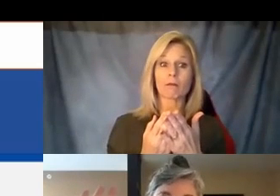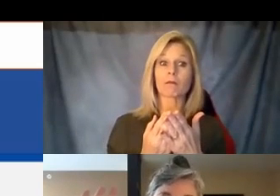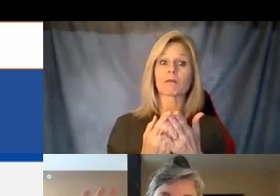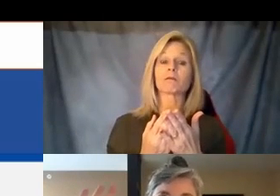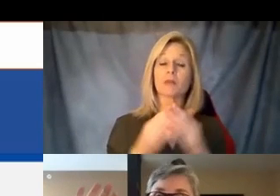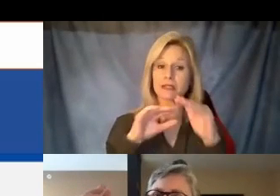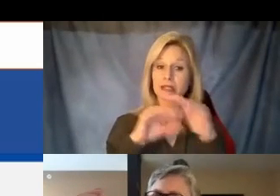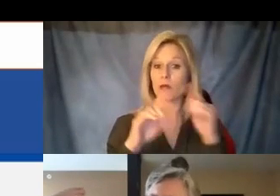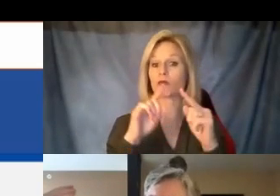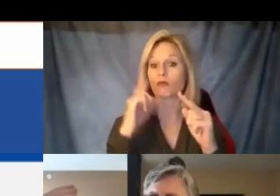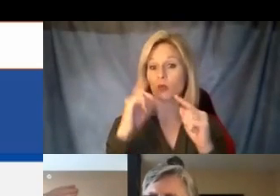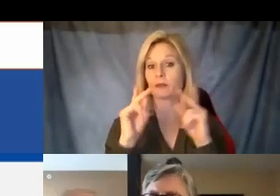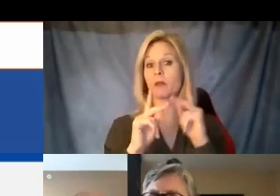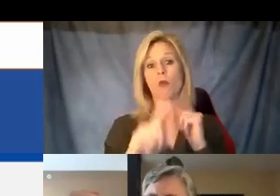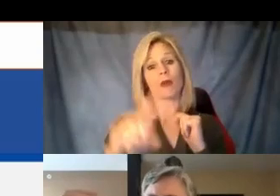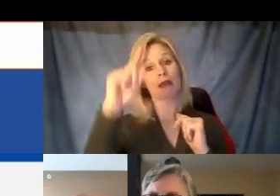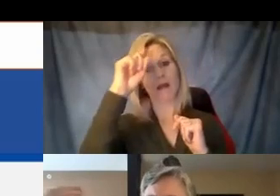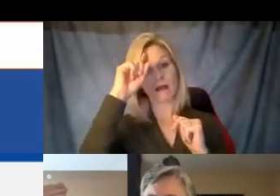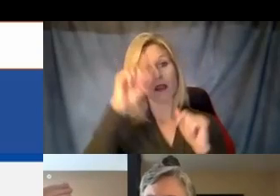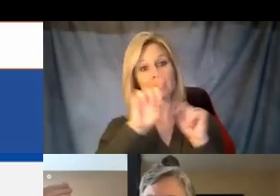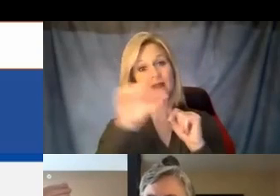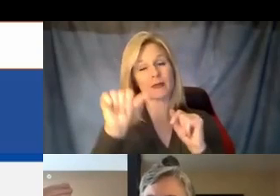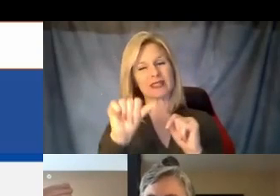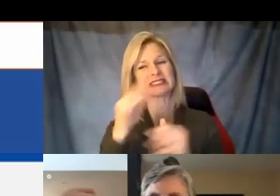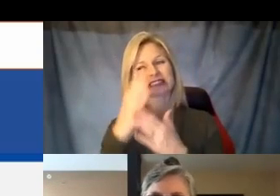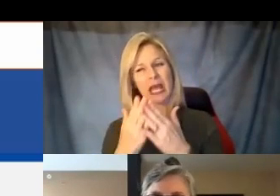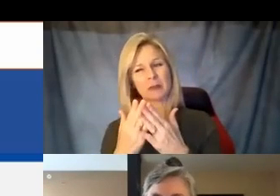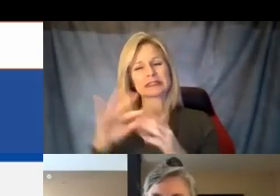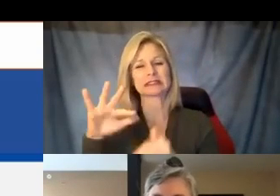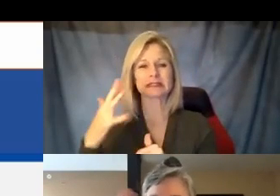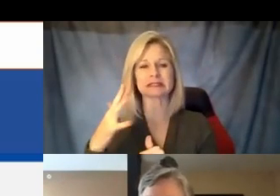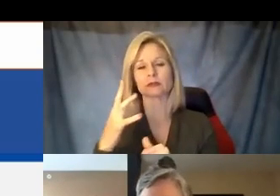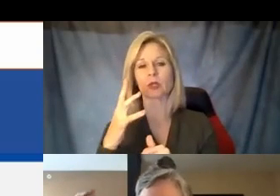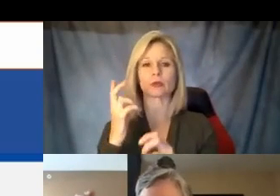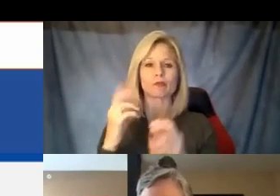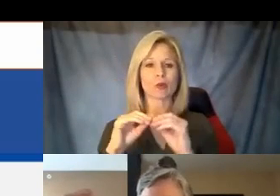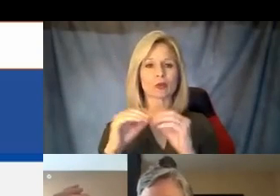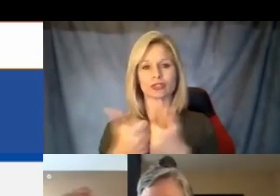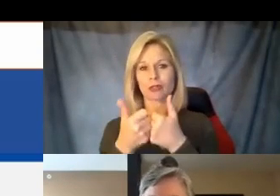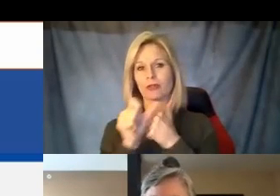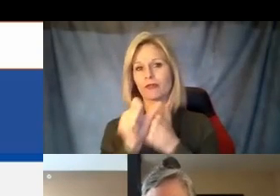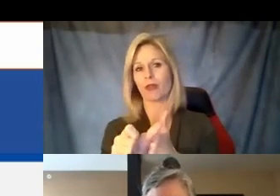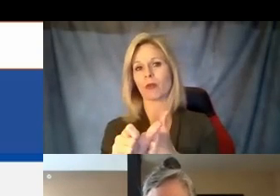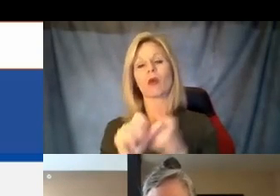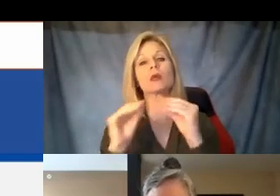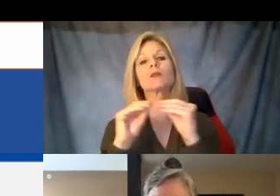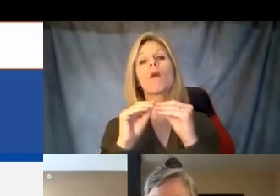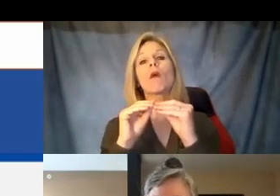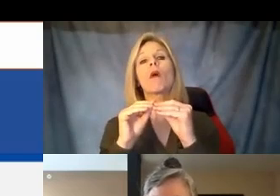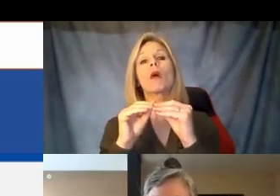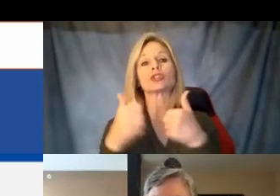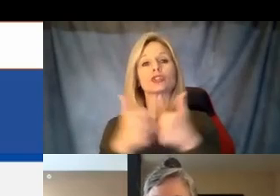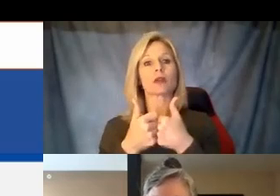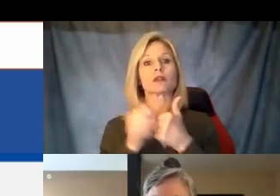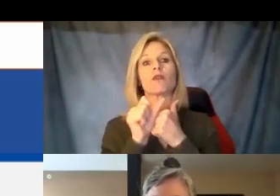cognitive disabilities, some of them harder to follow along. So for those harder to follow along pieces, we start working